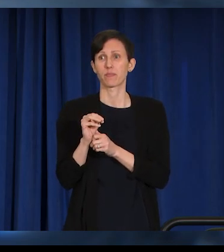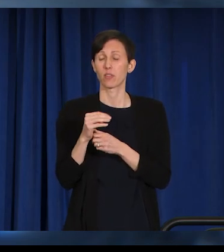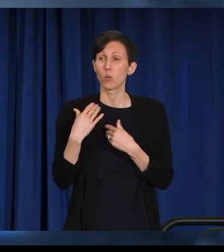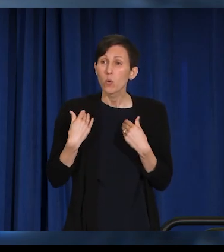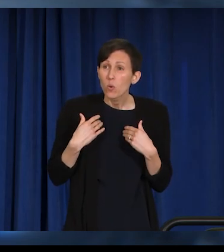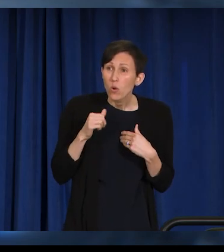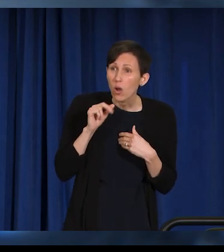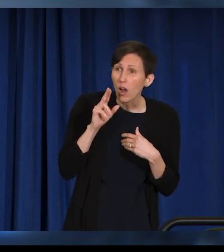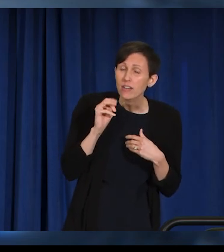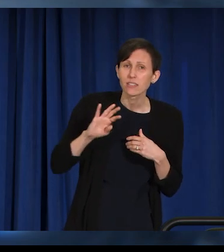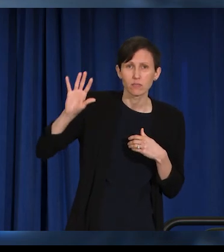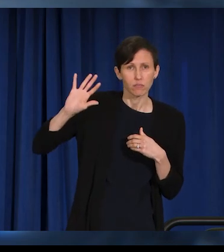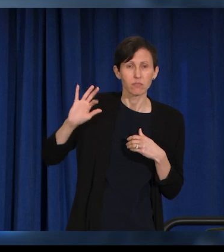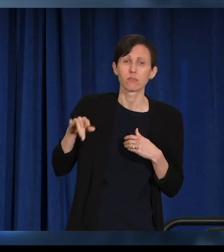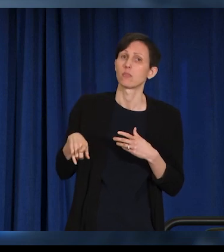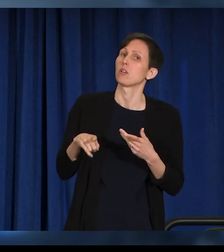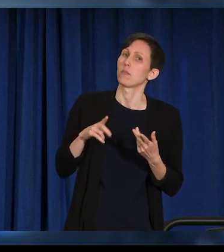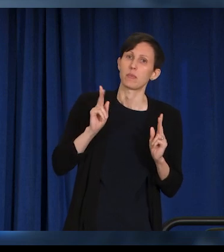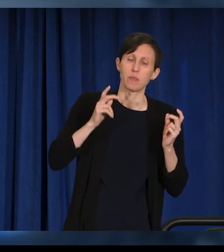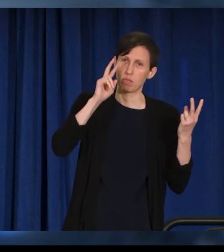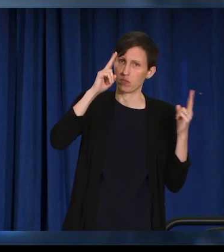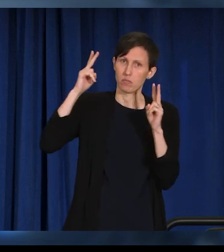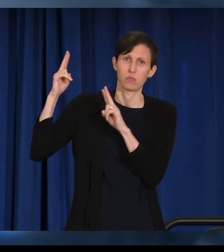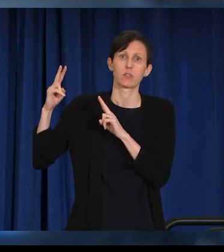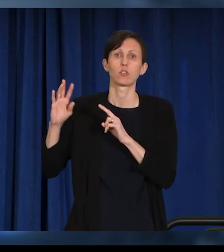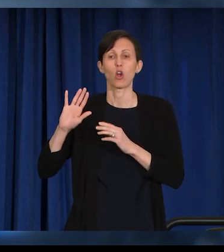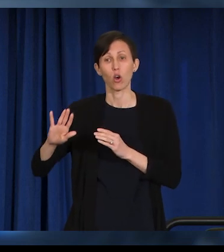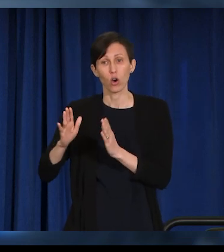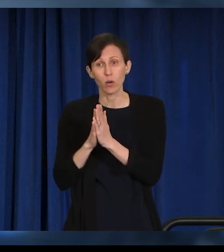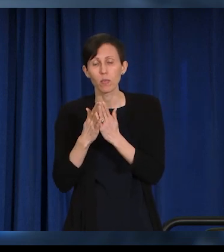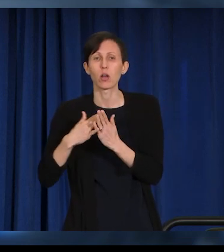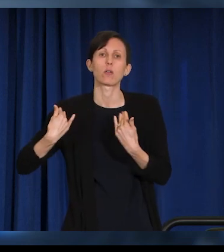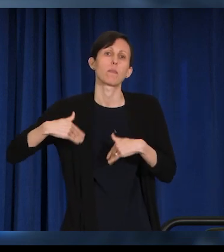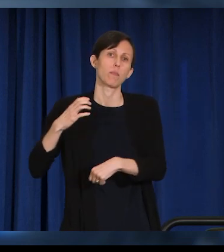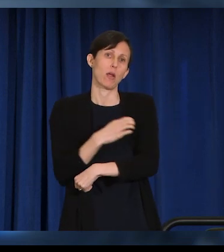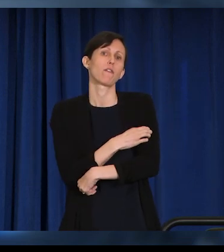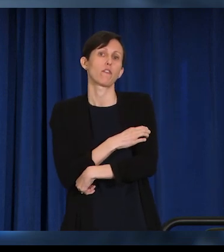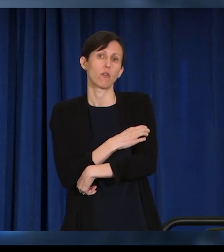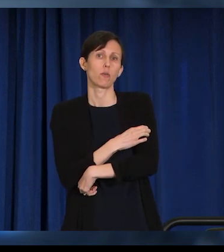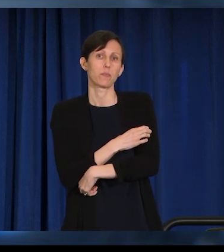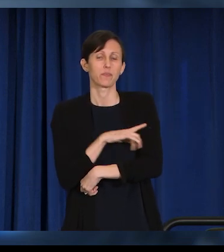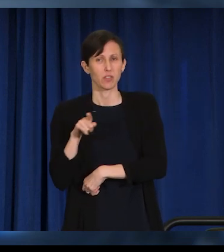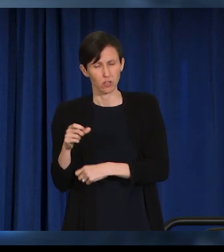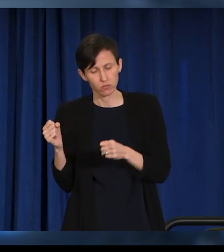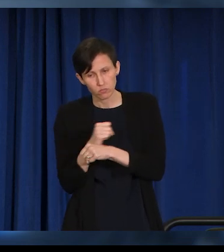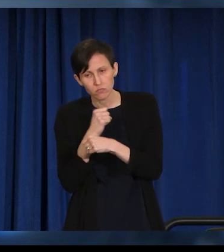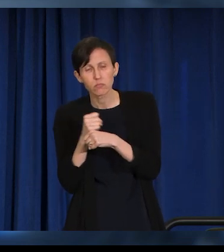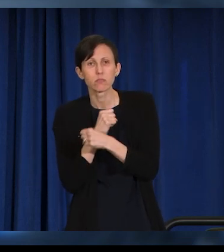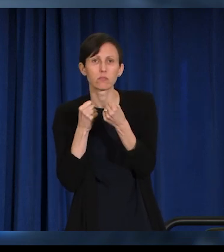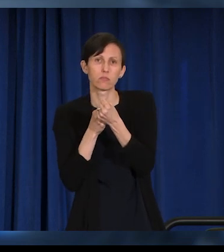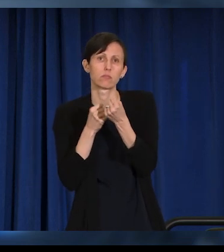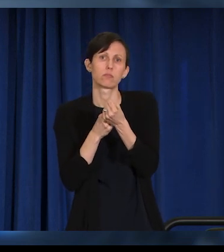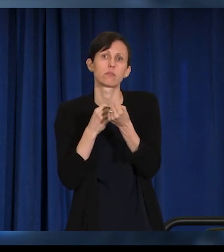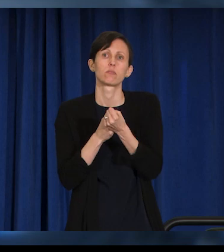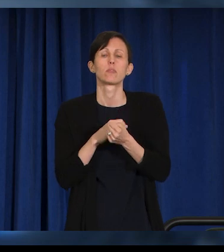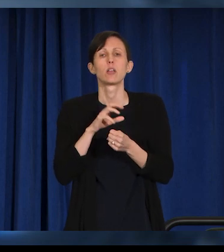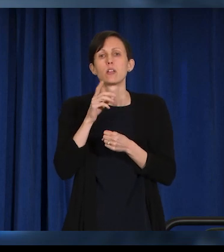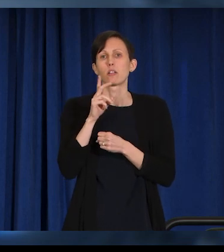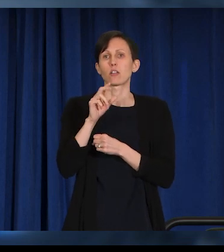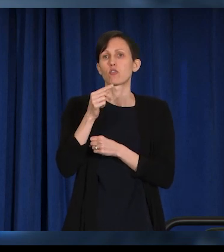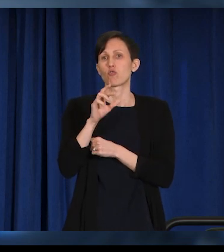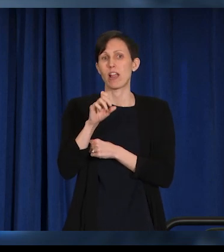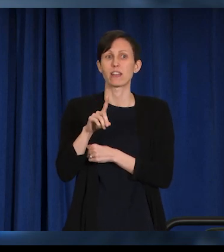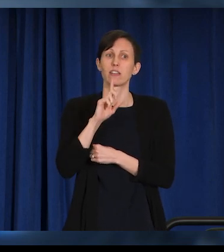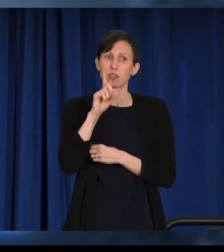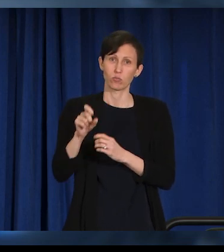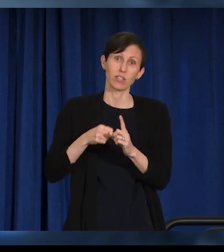still largely misunderstood and stigmatized. Beyond her contributions to autism advocacy, Dr. Grandin has had an immense impact on the